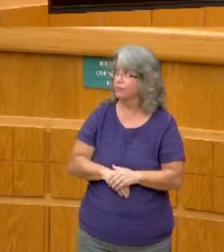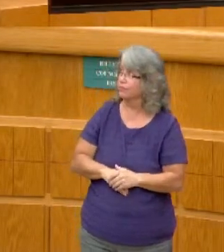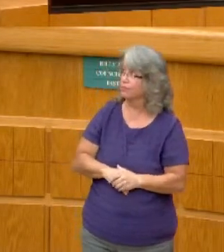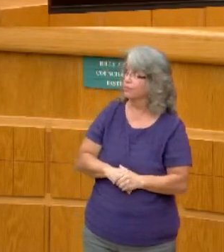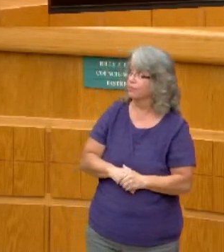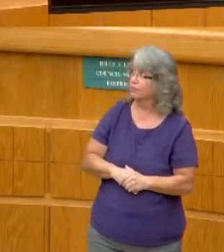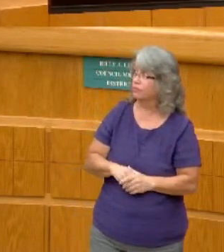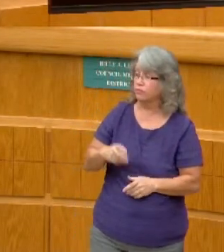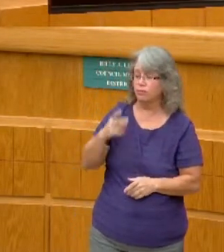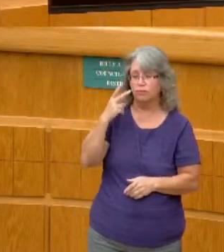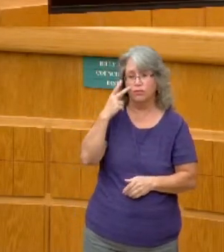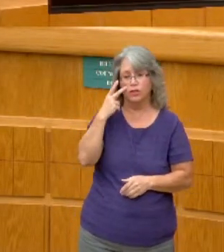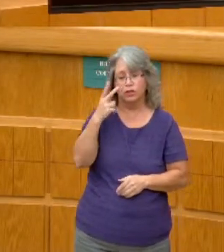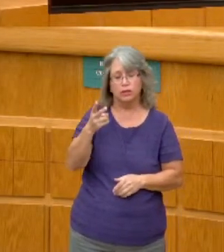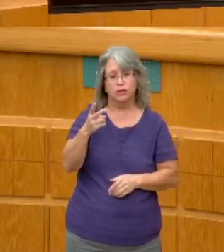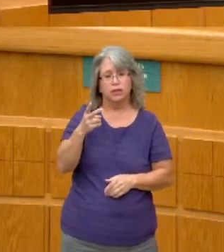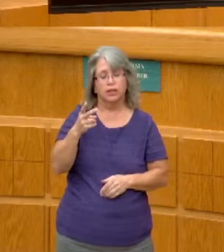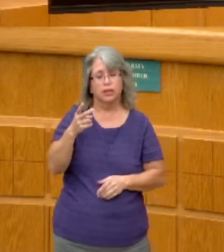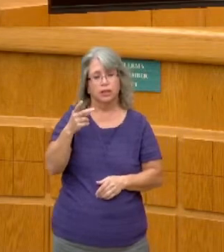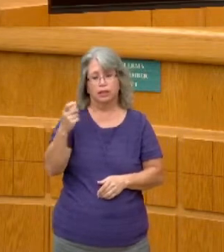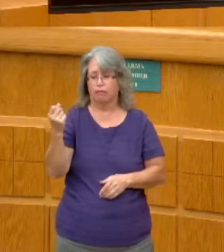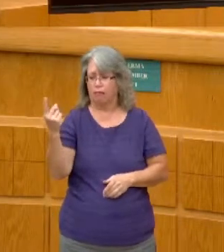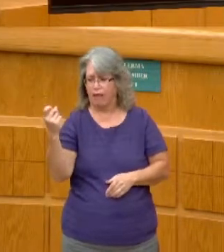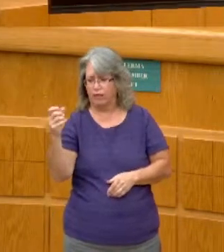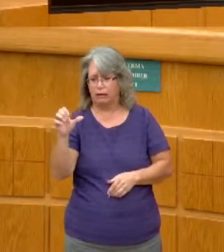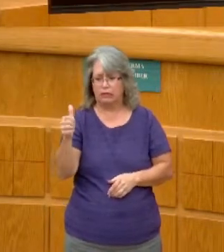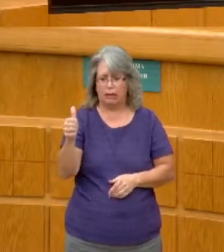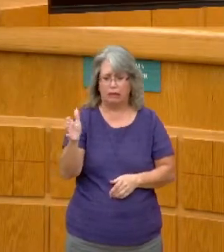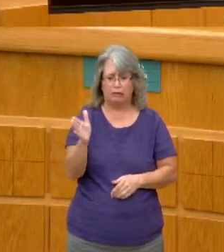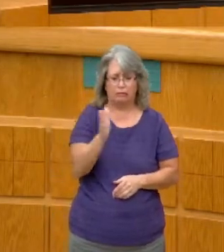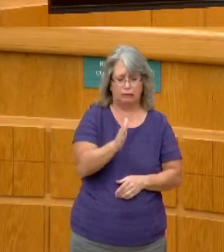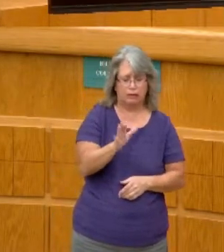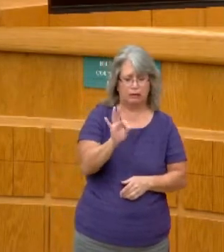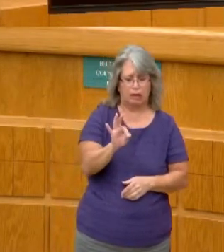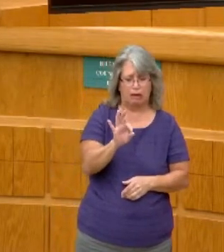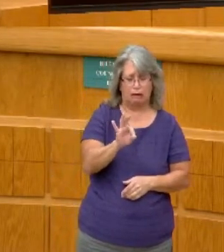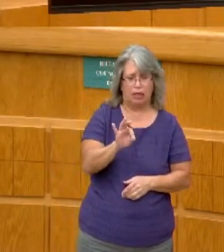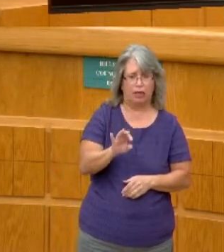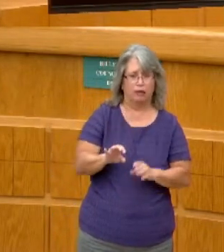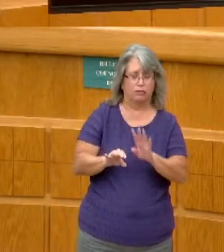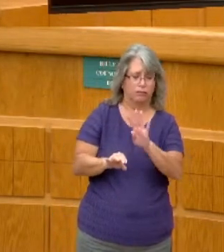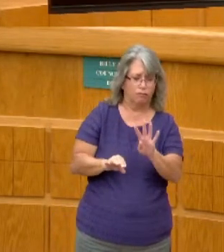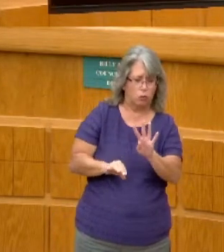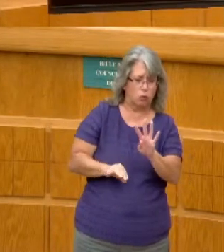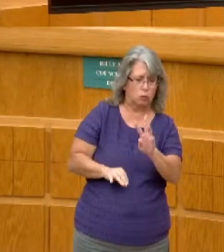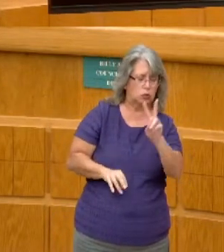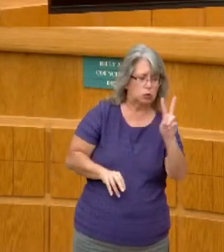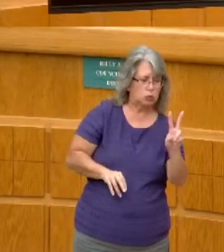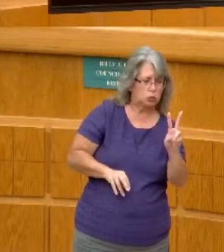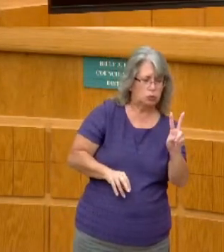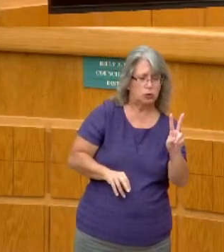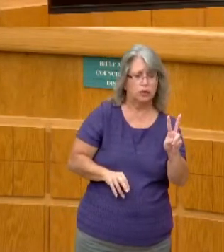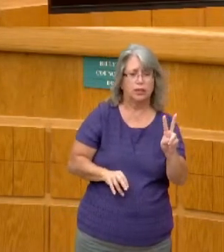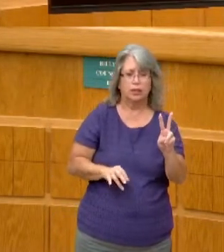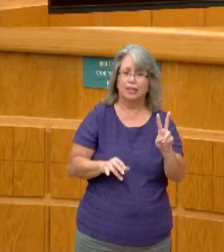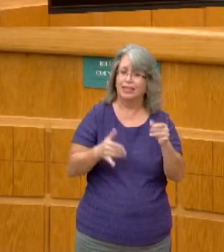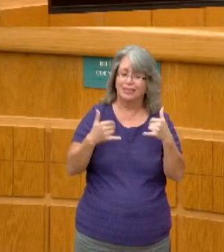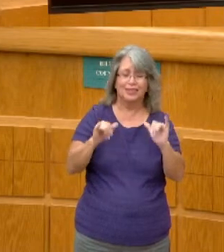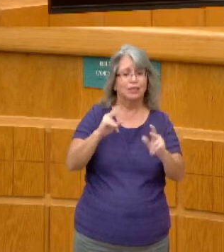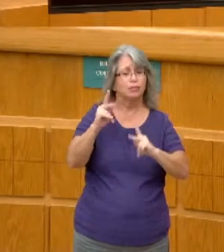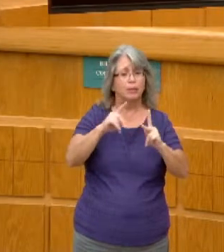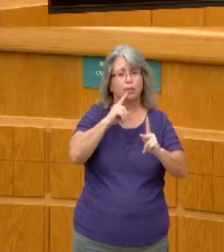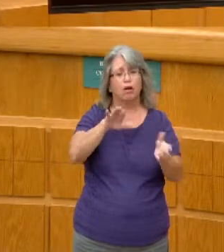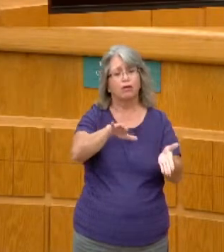have 11 and 10 on that side and 2 9s. Over here we have 4s and 2s. These are still people that are dying in